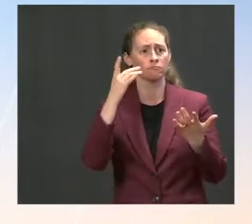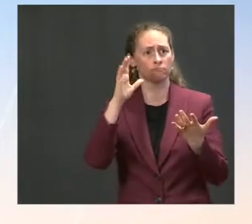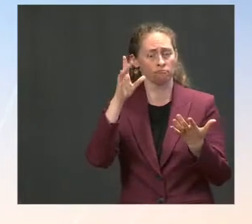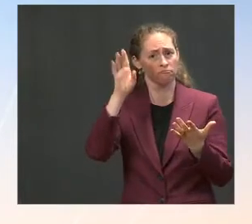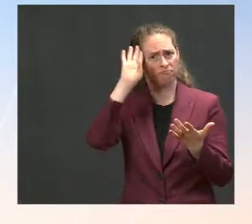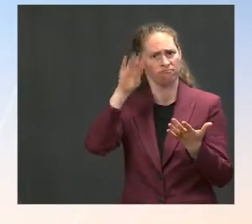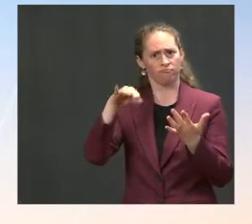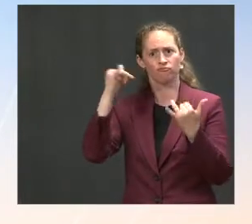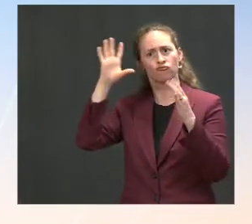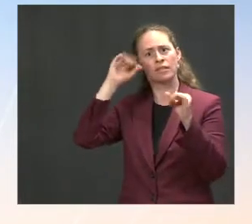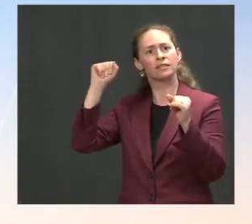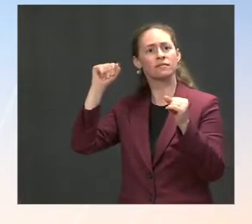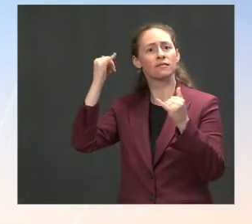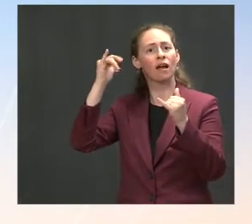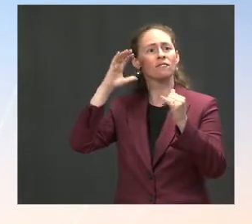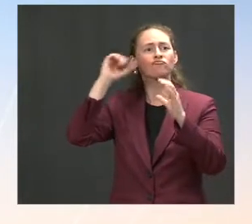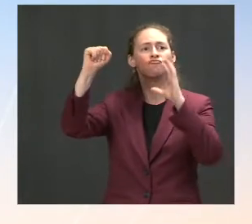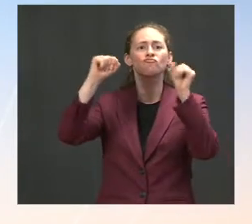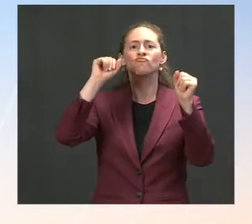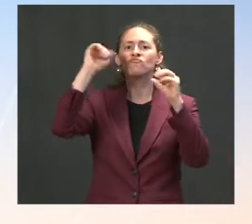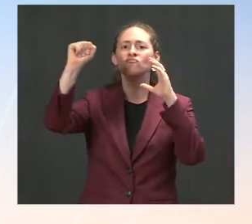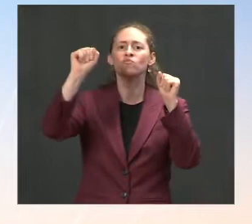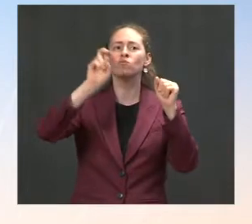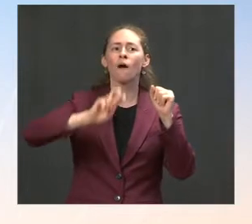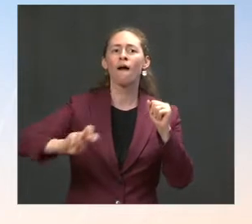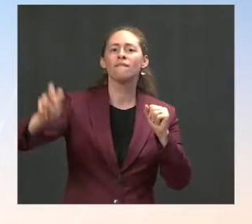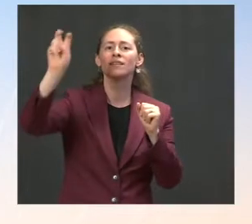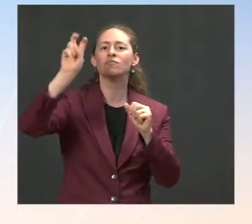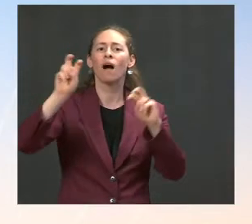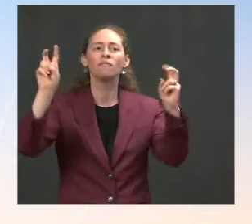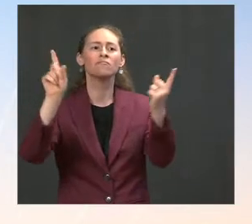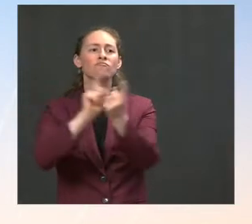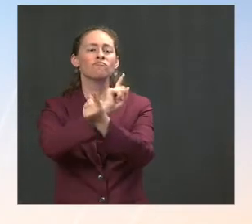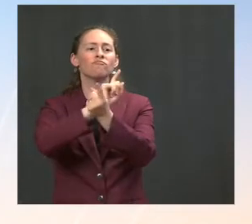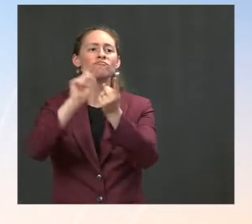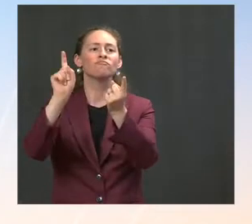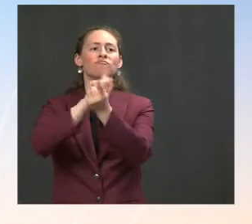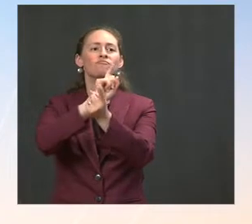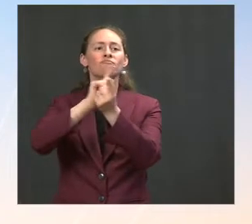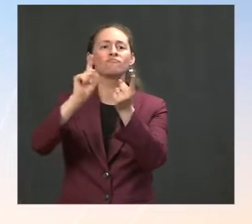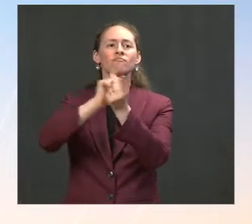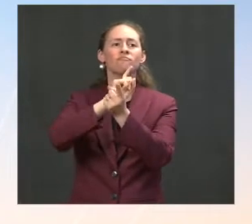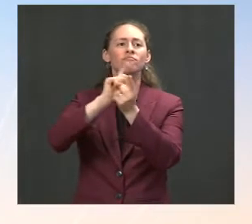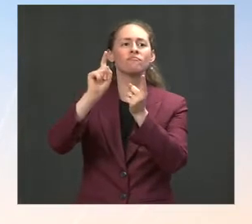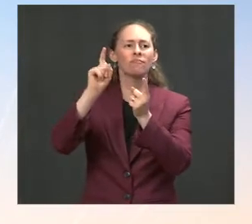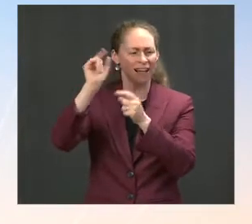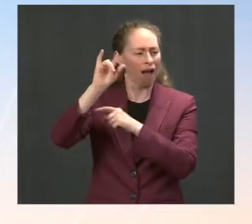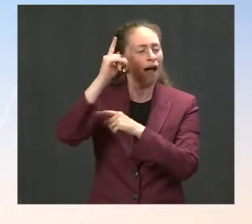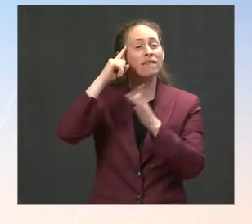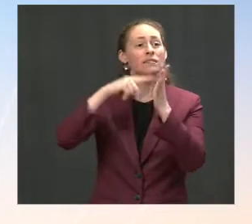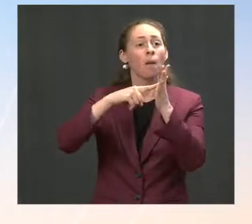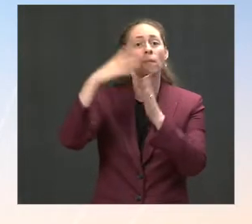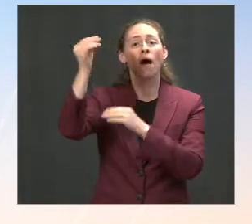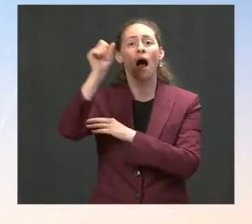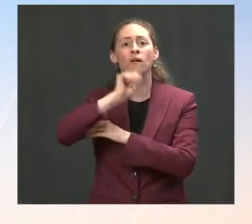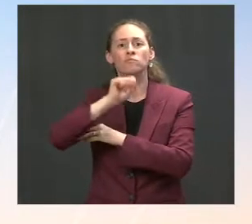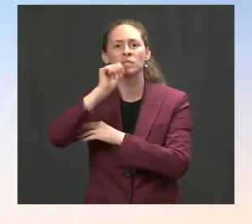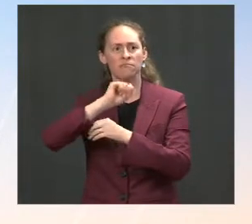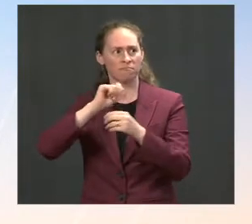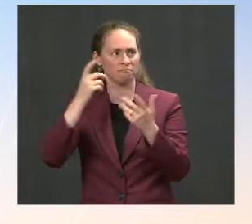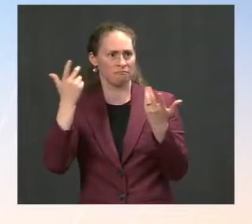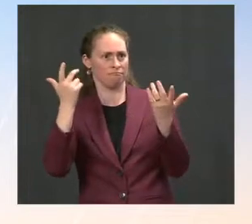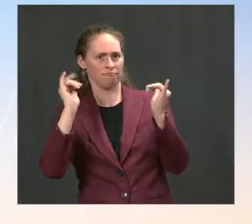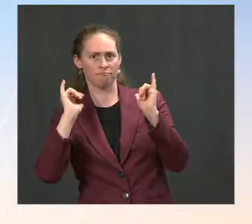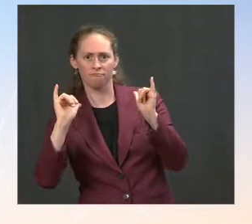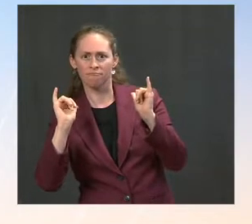been engaging in more uncontrolled environments. He went to an ice cream stop. He was on a rope line for almost an hour in Philly last week.